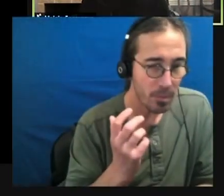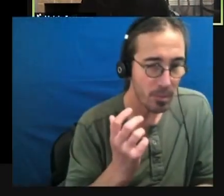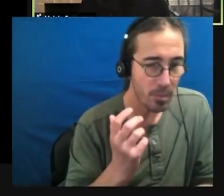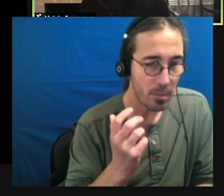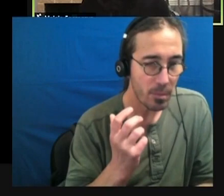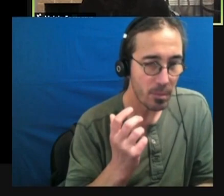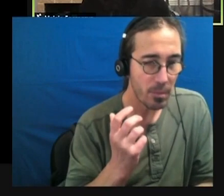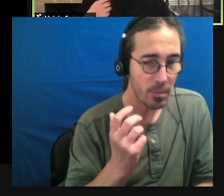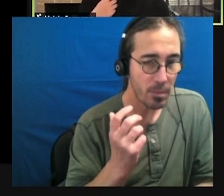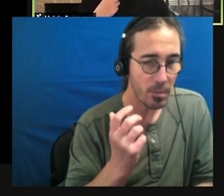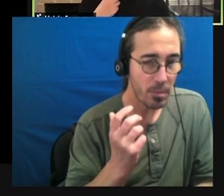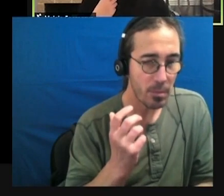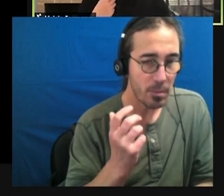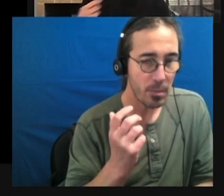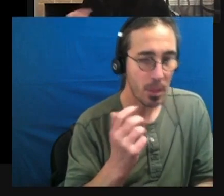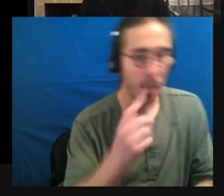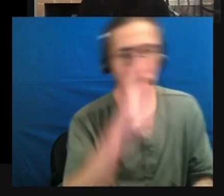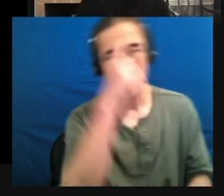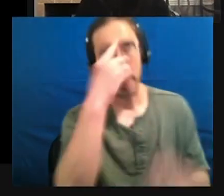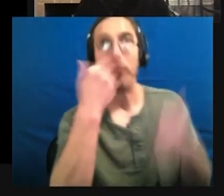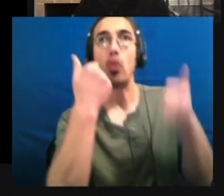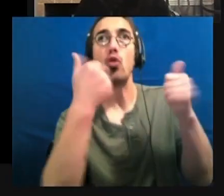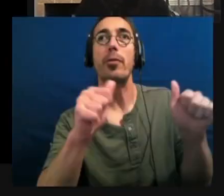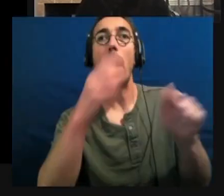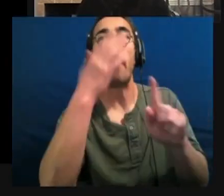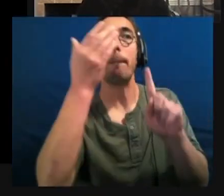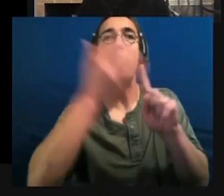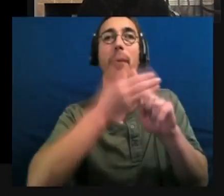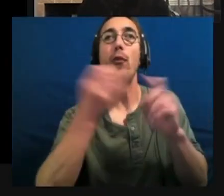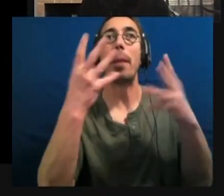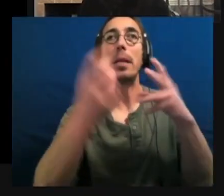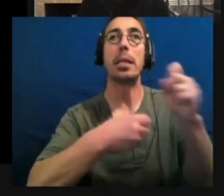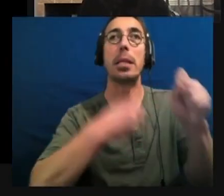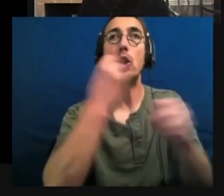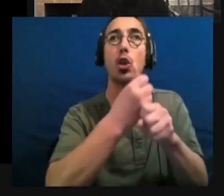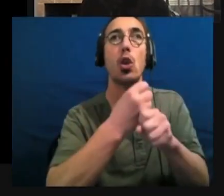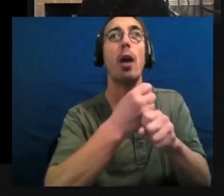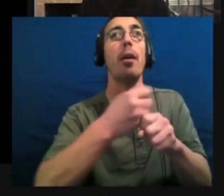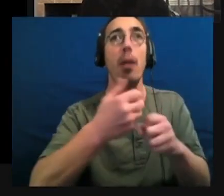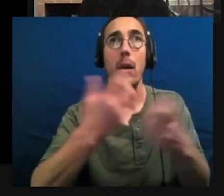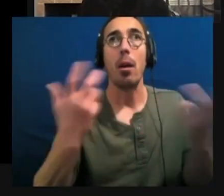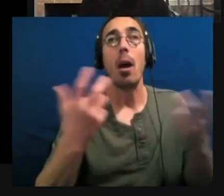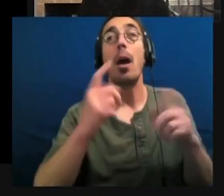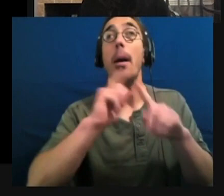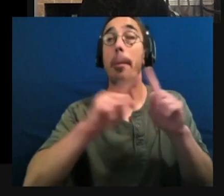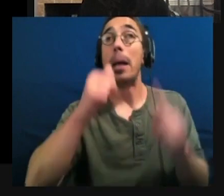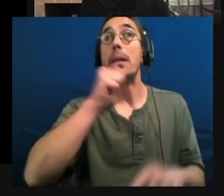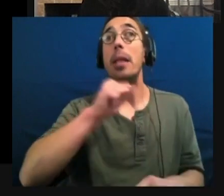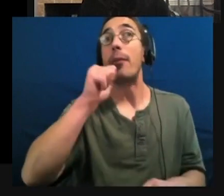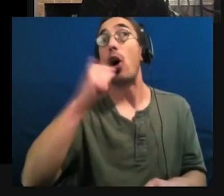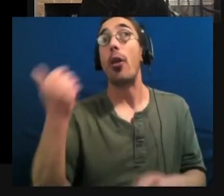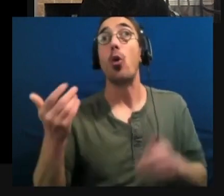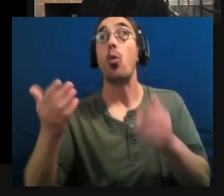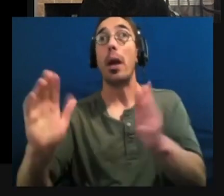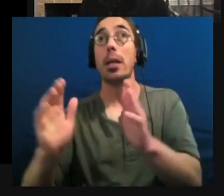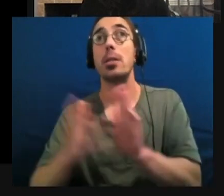Since I've made attempts at masking for years, I have access to things I wouldn't otherwise, but I suffer in different ways. Because I can